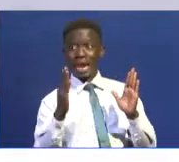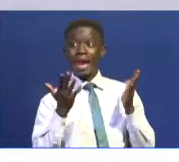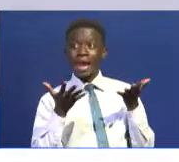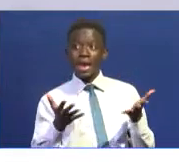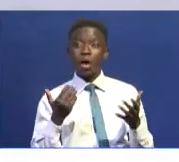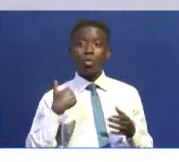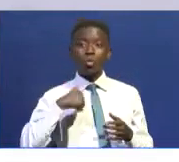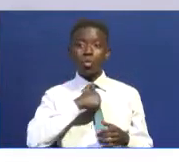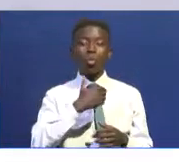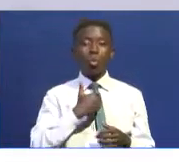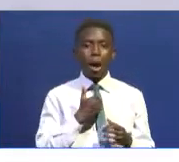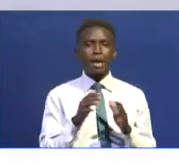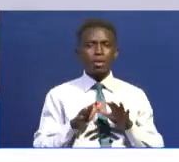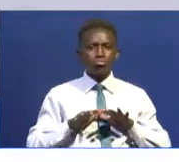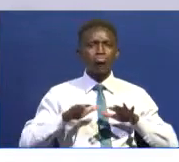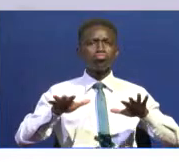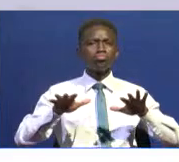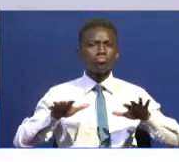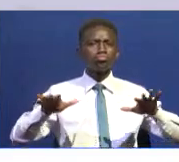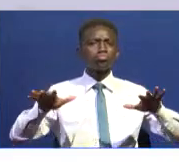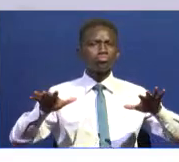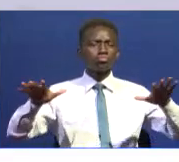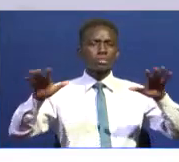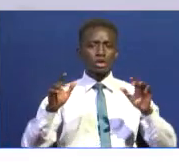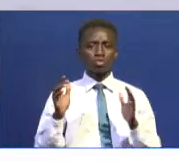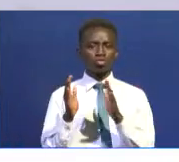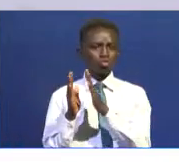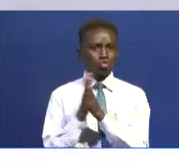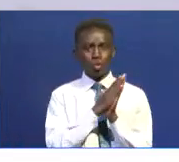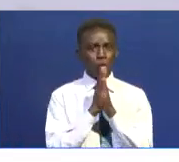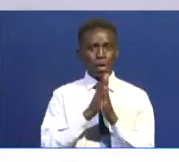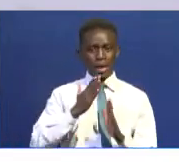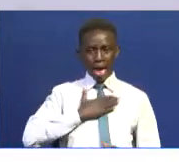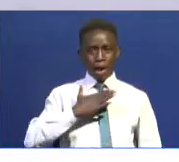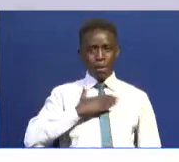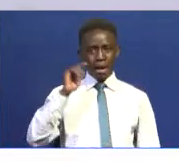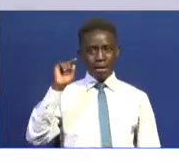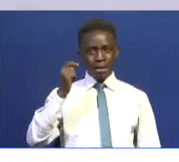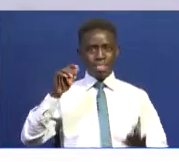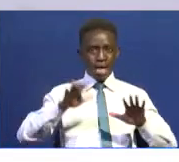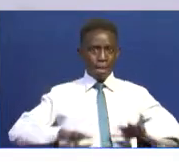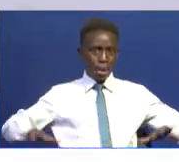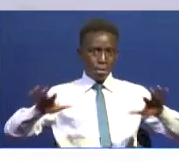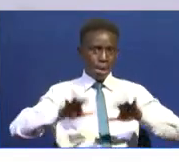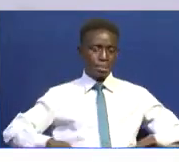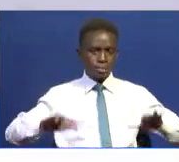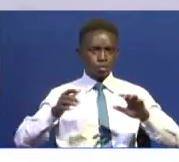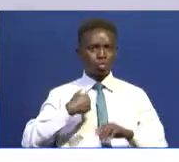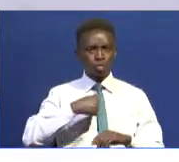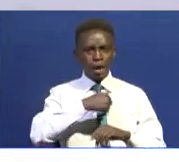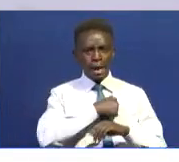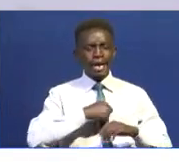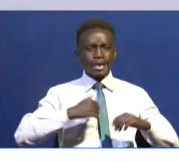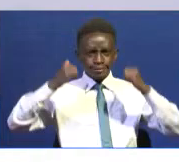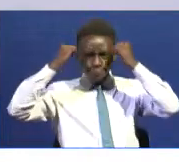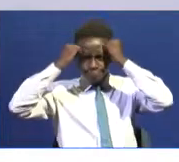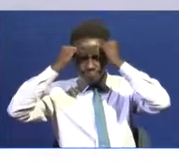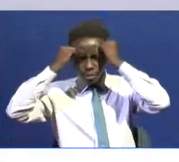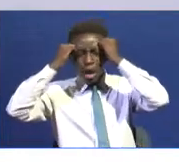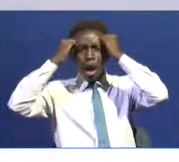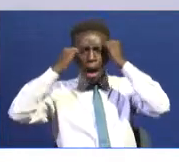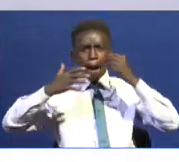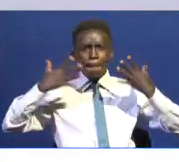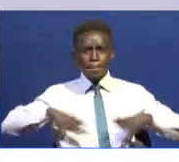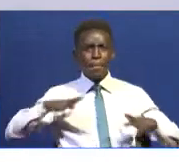spread local stories. We have done a lot of studies that people like to see themselves on TV. They